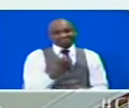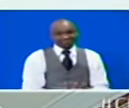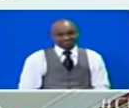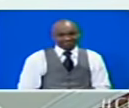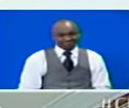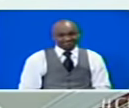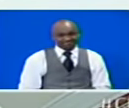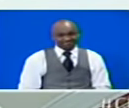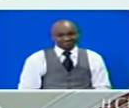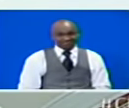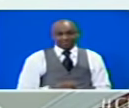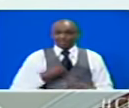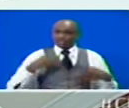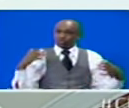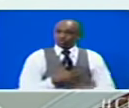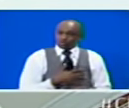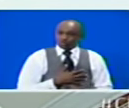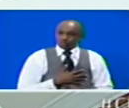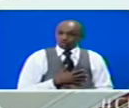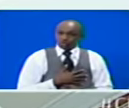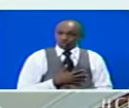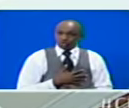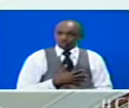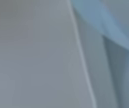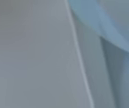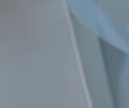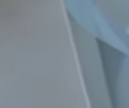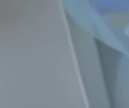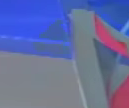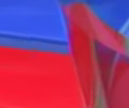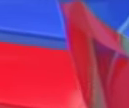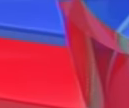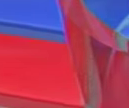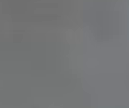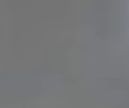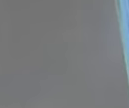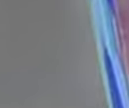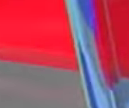you. My goodness. The shock and surprise on this one.